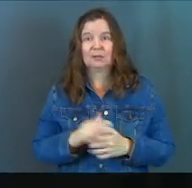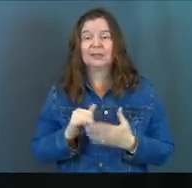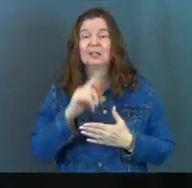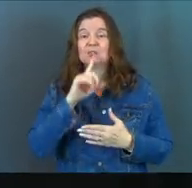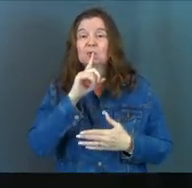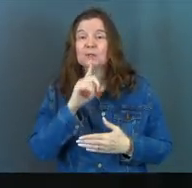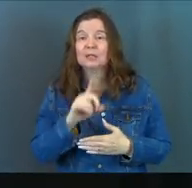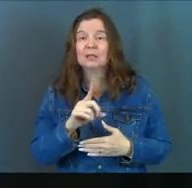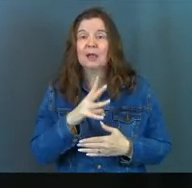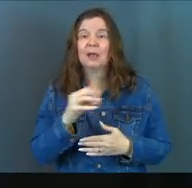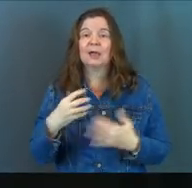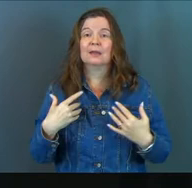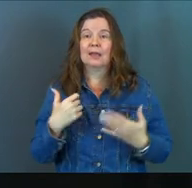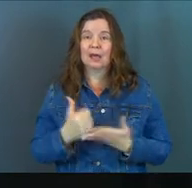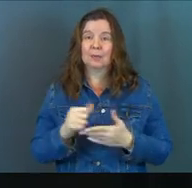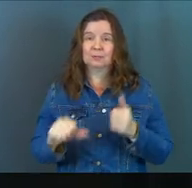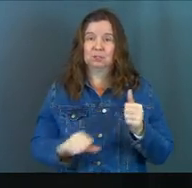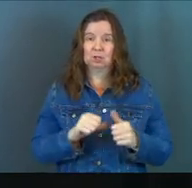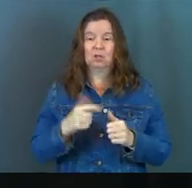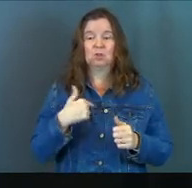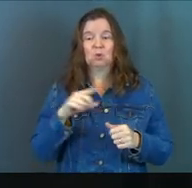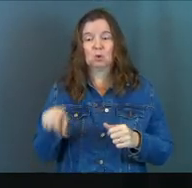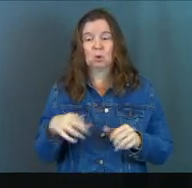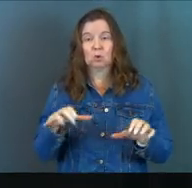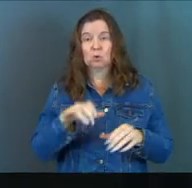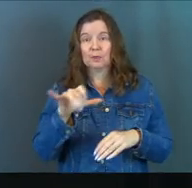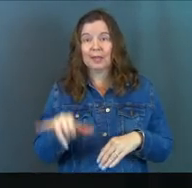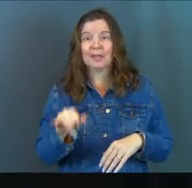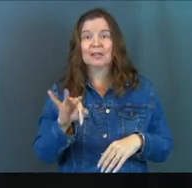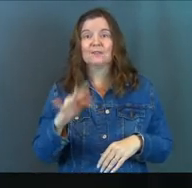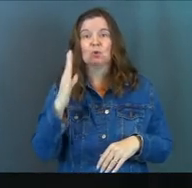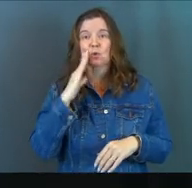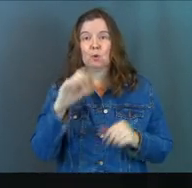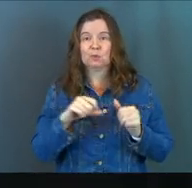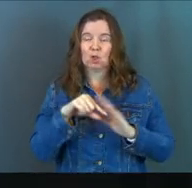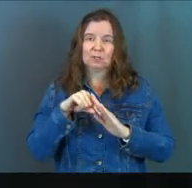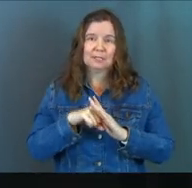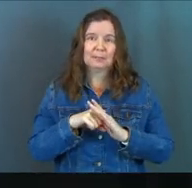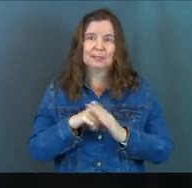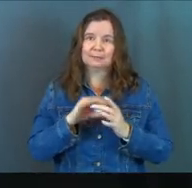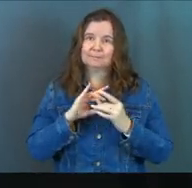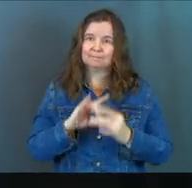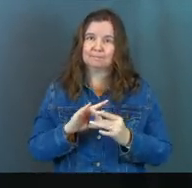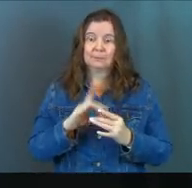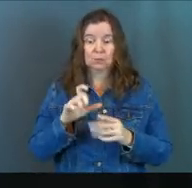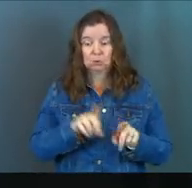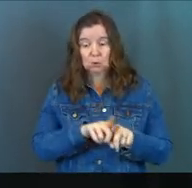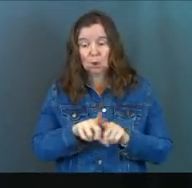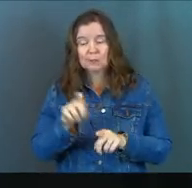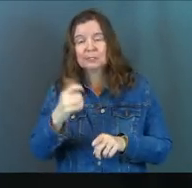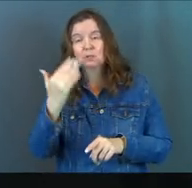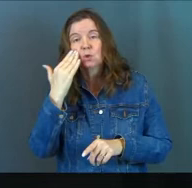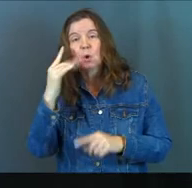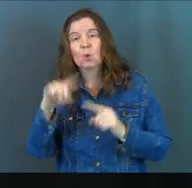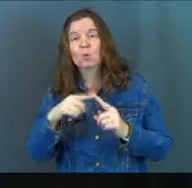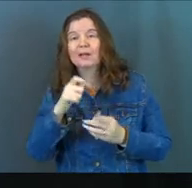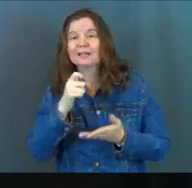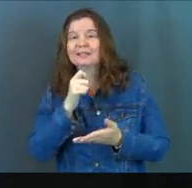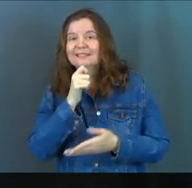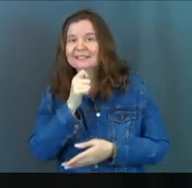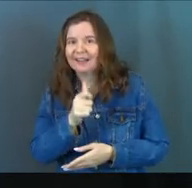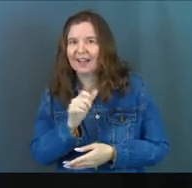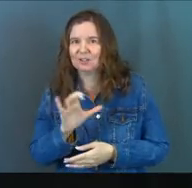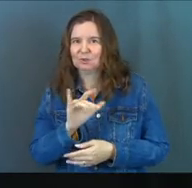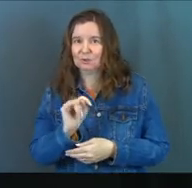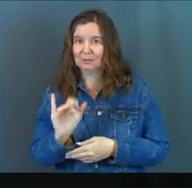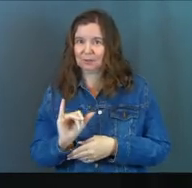that's real and helps each other. And you can only do that if you know each other deeply, because you also need to know when not to do